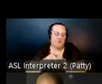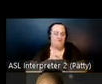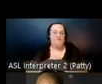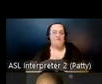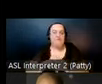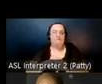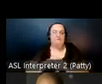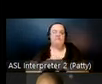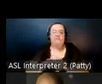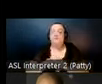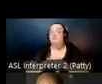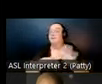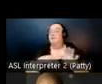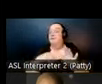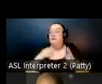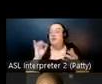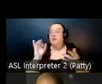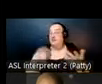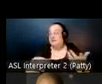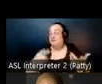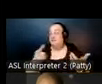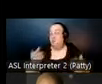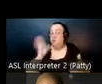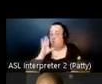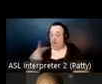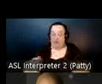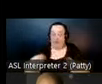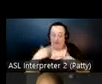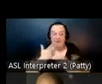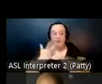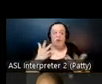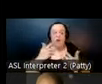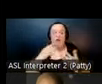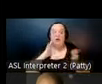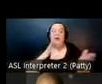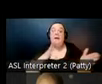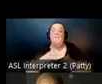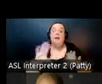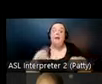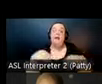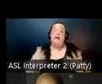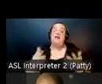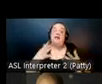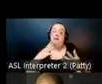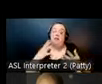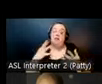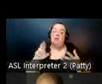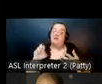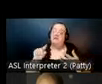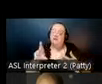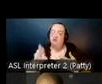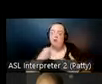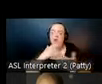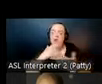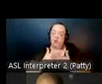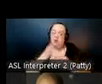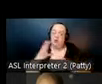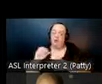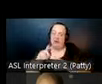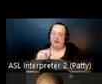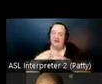What this should give us, or will give us, is a plan to bring parks' important historic assets to good condition and keep them in good